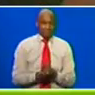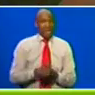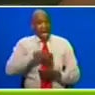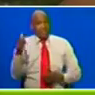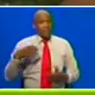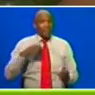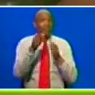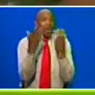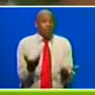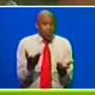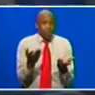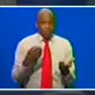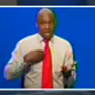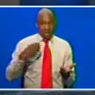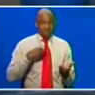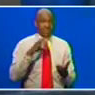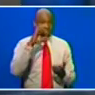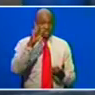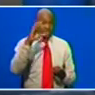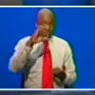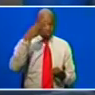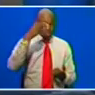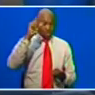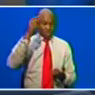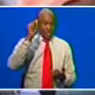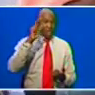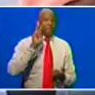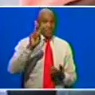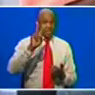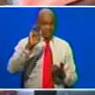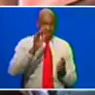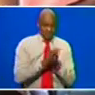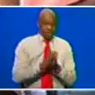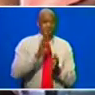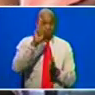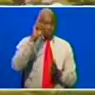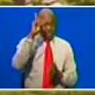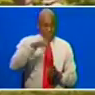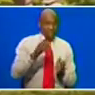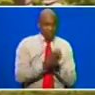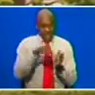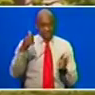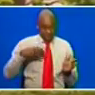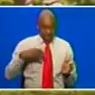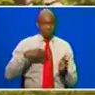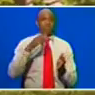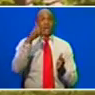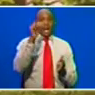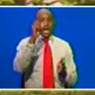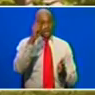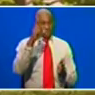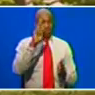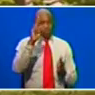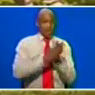in the race are Anthony Mkala Chitavi, vying on UDP, and Daniel Munga Kitao with Kadwa Sili. Our efforts to